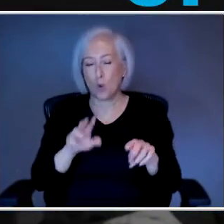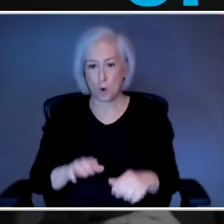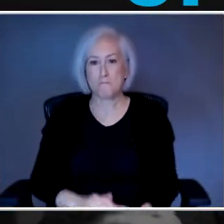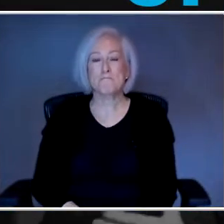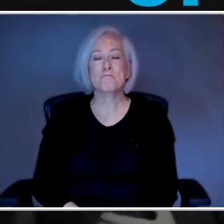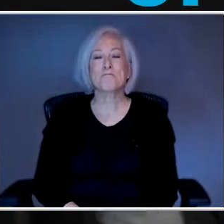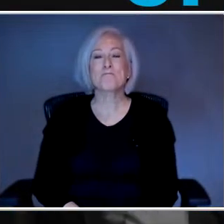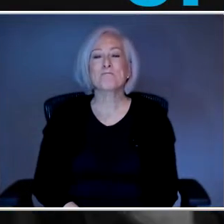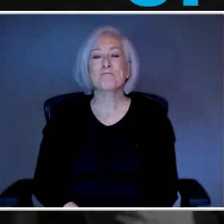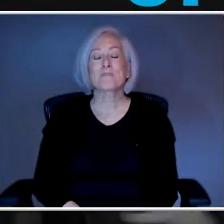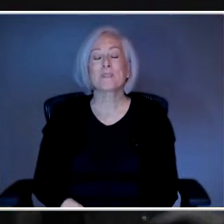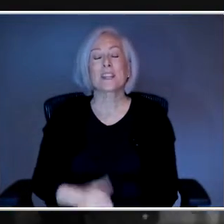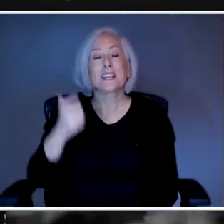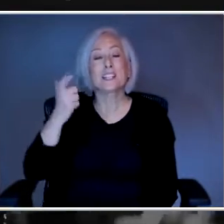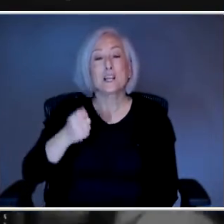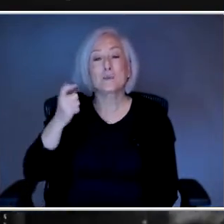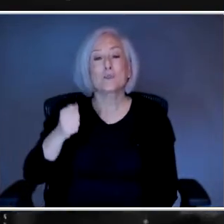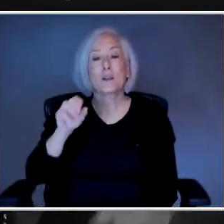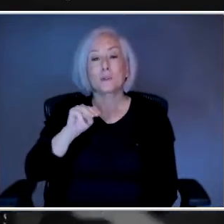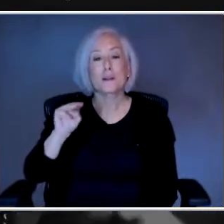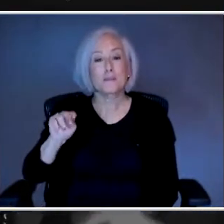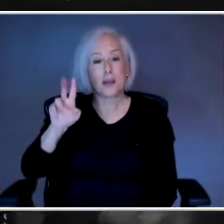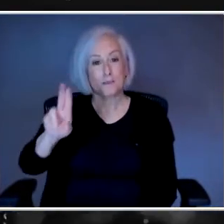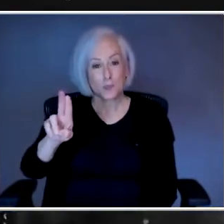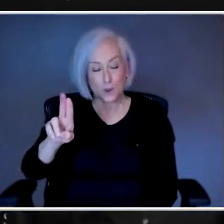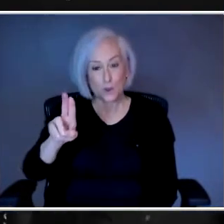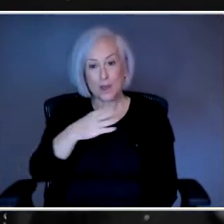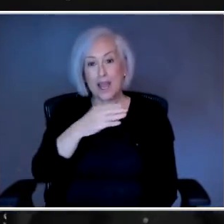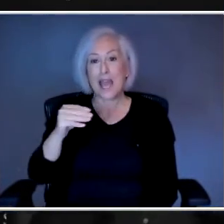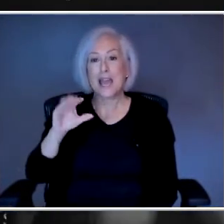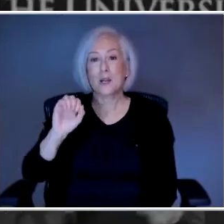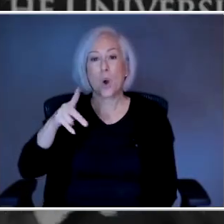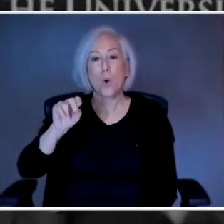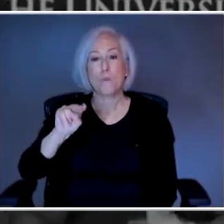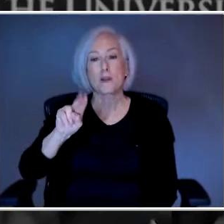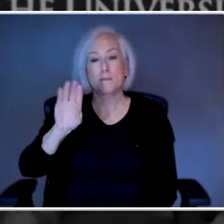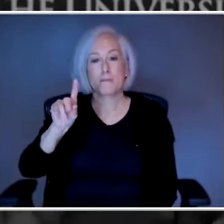Subscribe to our Morning Medical Update and Open Mics with Dr. Stites